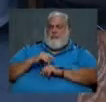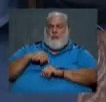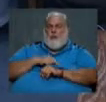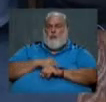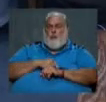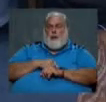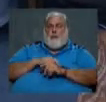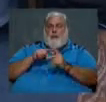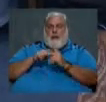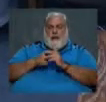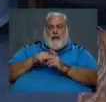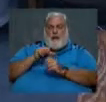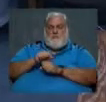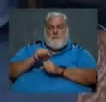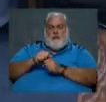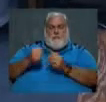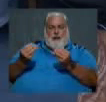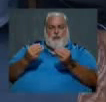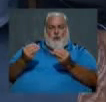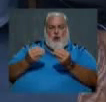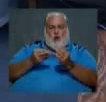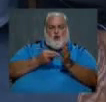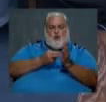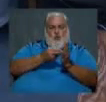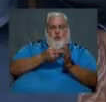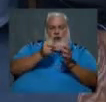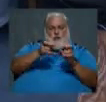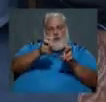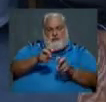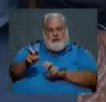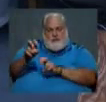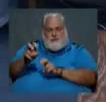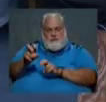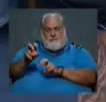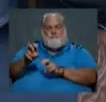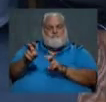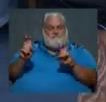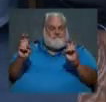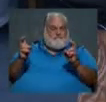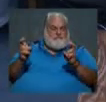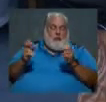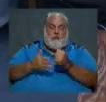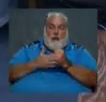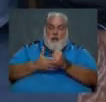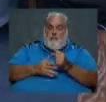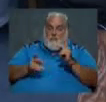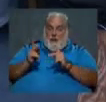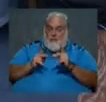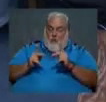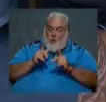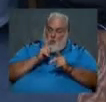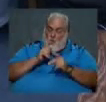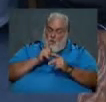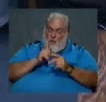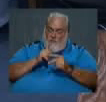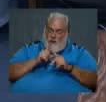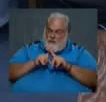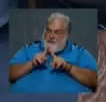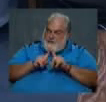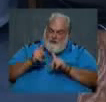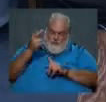and Transitions, to help people that, for whatever reason, are having trouble getting back on their feet again